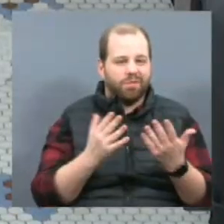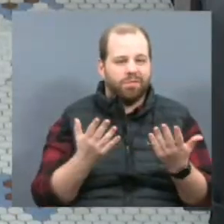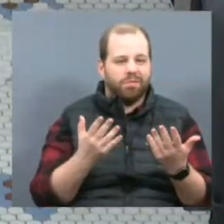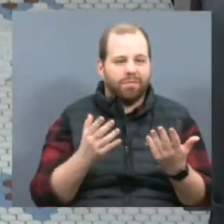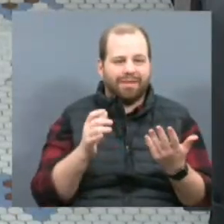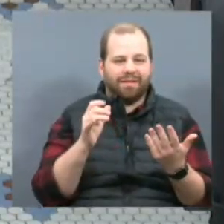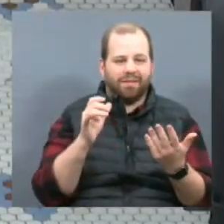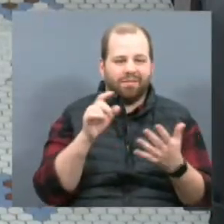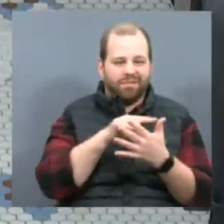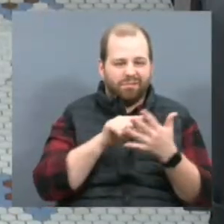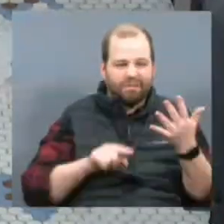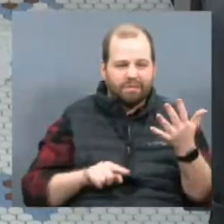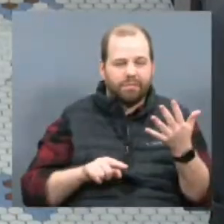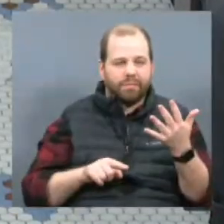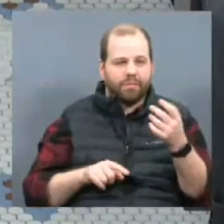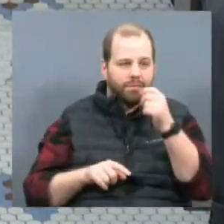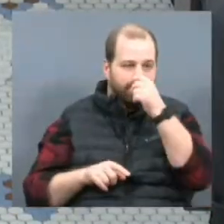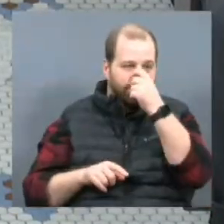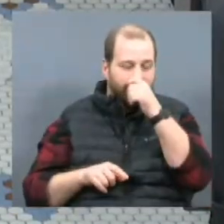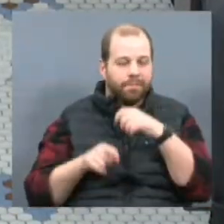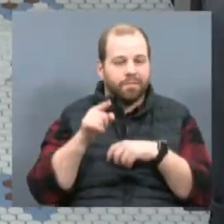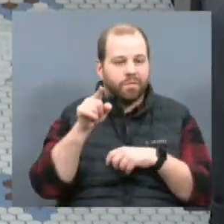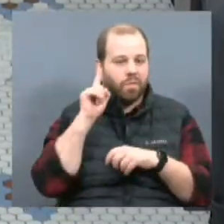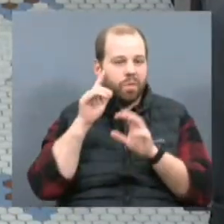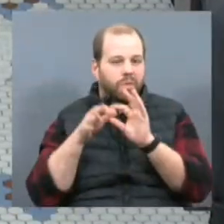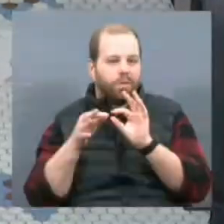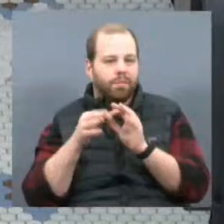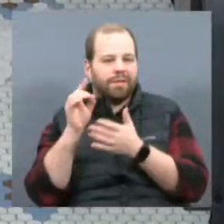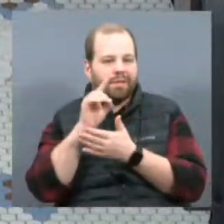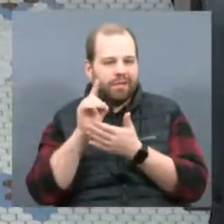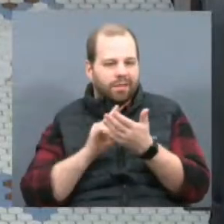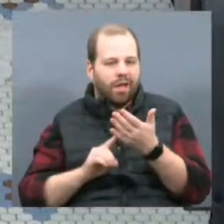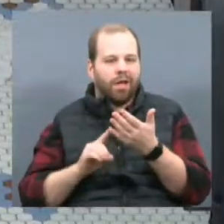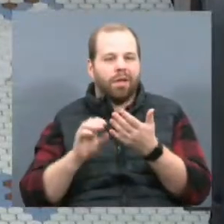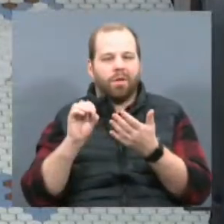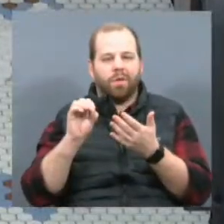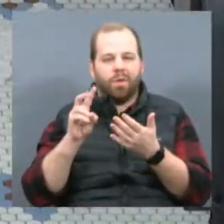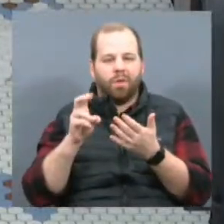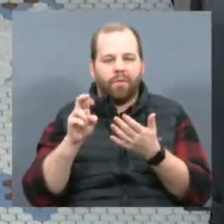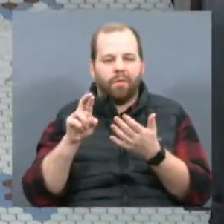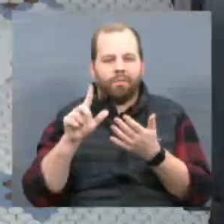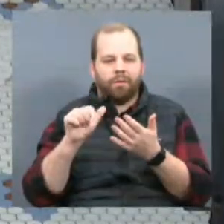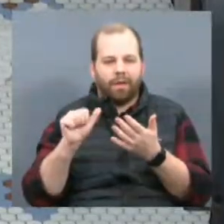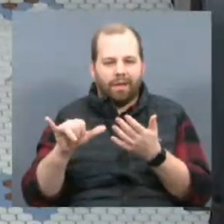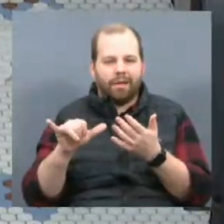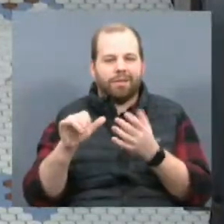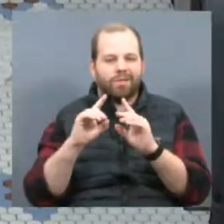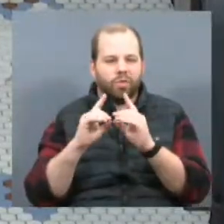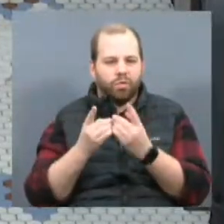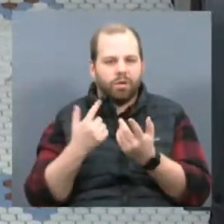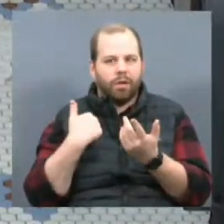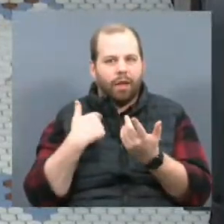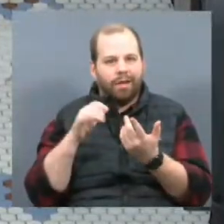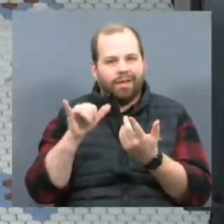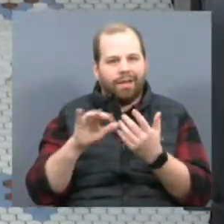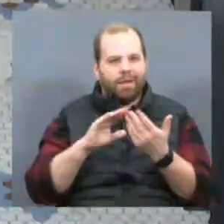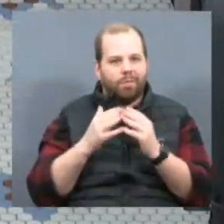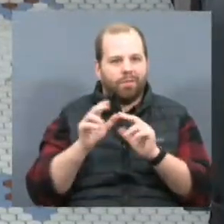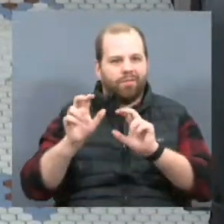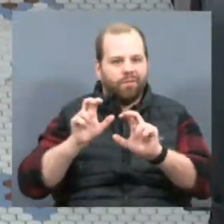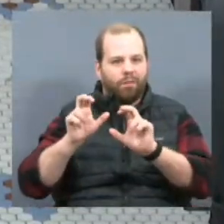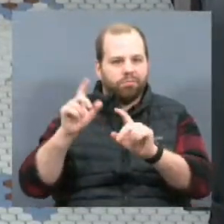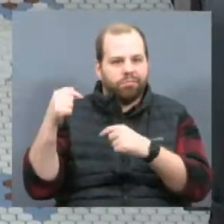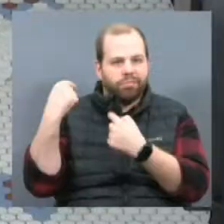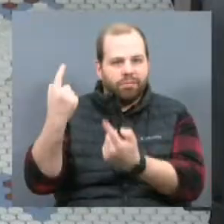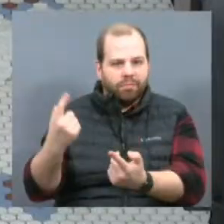these kind of things, I mean, you've heard about the Design Overlay District. It's something that the neighborhood has invested heavily in over the years.